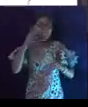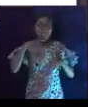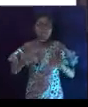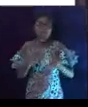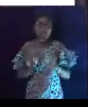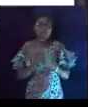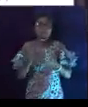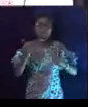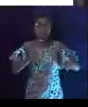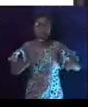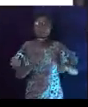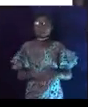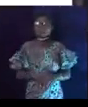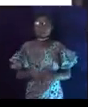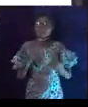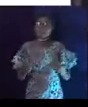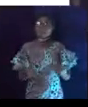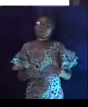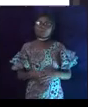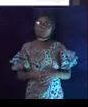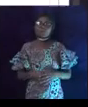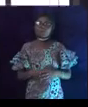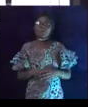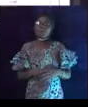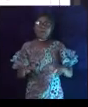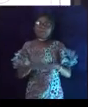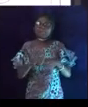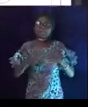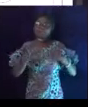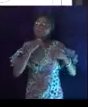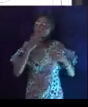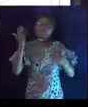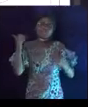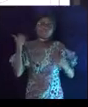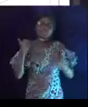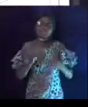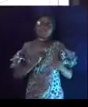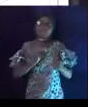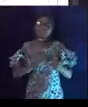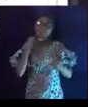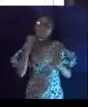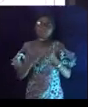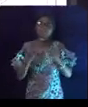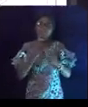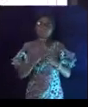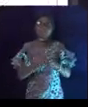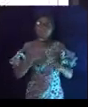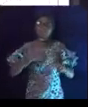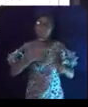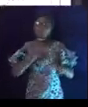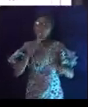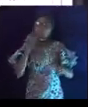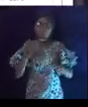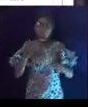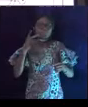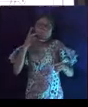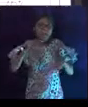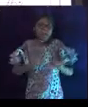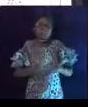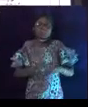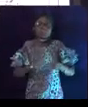Fahrenheit back to Celsius. I mean, if water can change to ice, then it is possible that ice changes